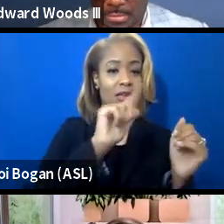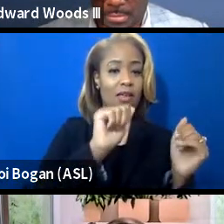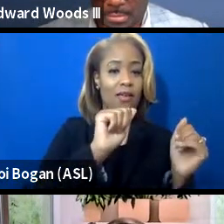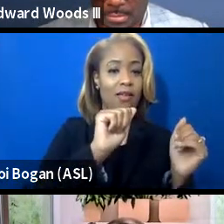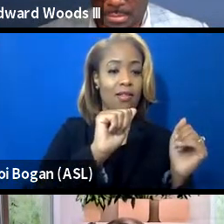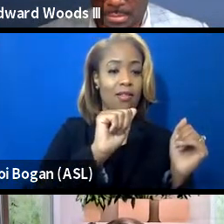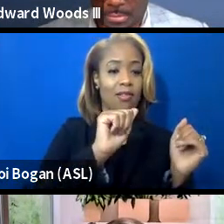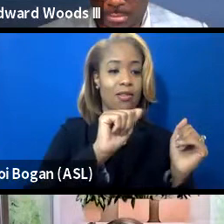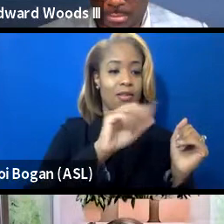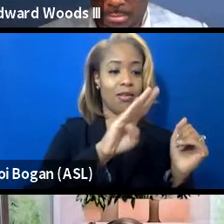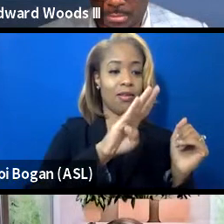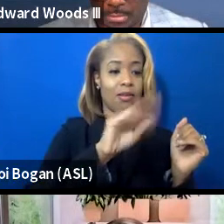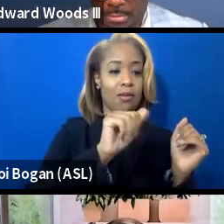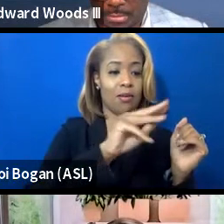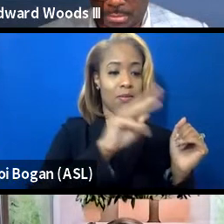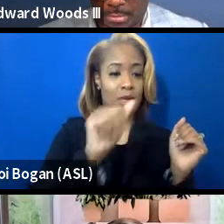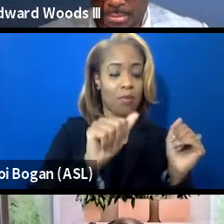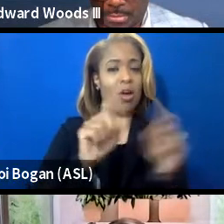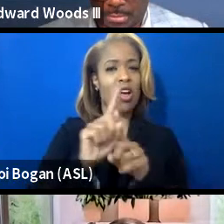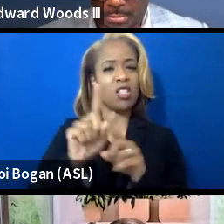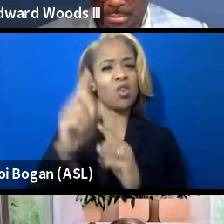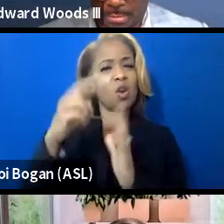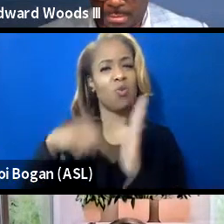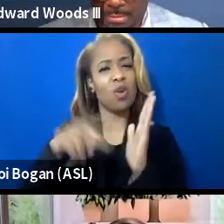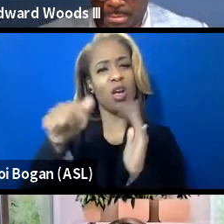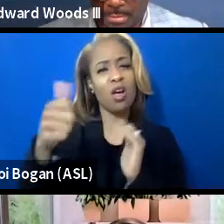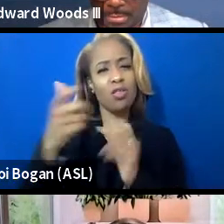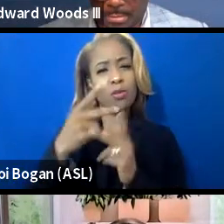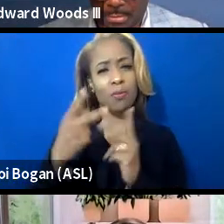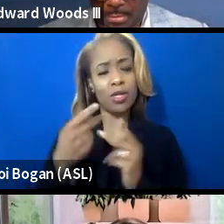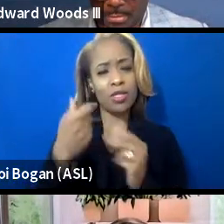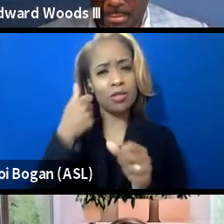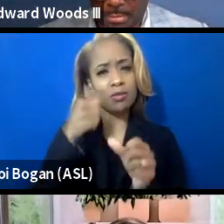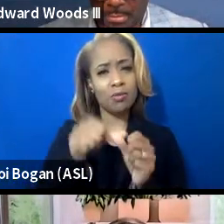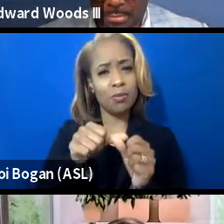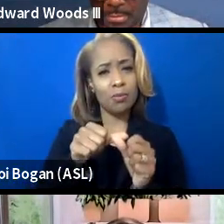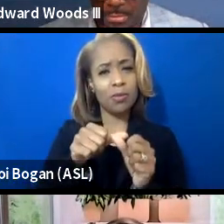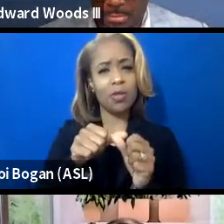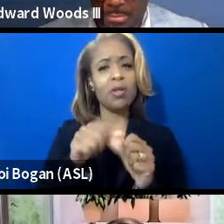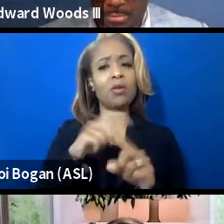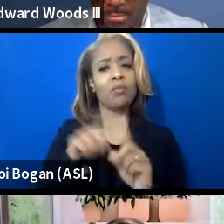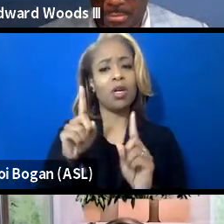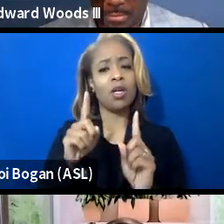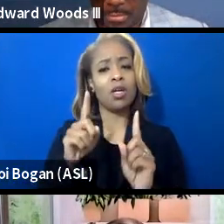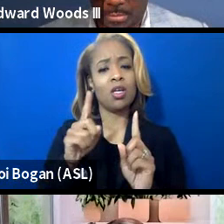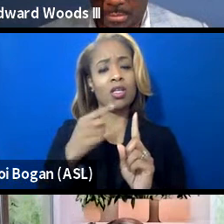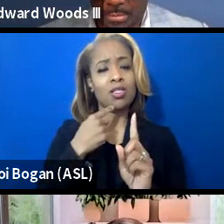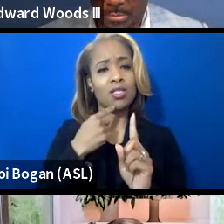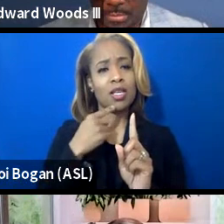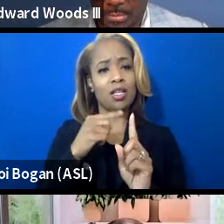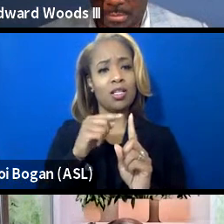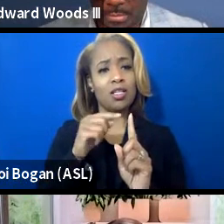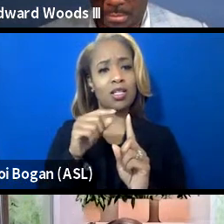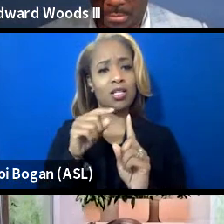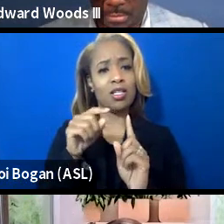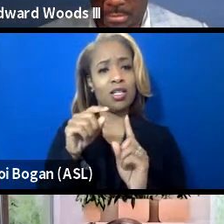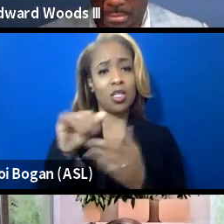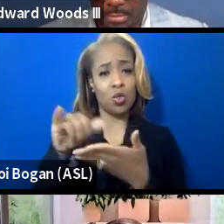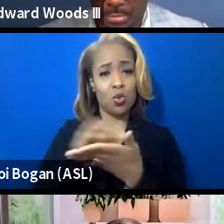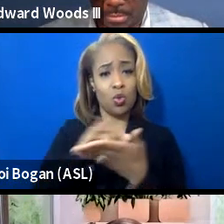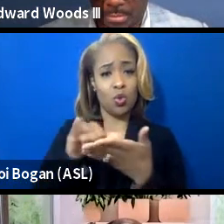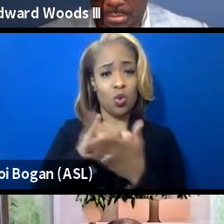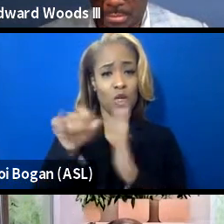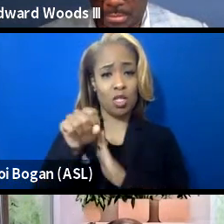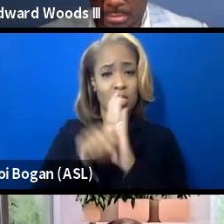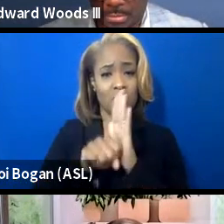I had read somewhere, and I don't know where to quote it from, but they said that the state of New York, who lost